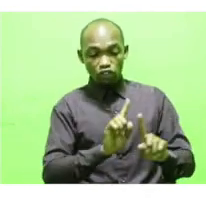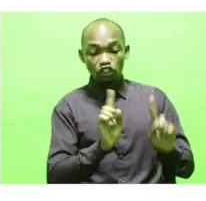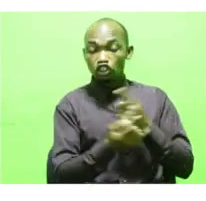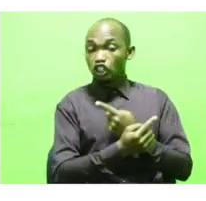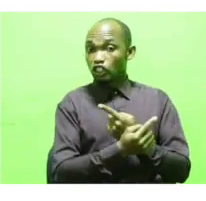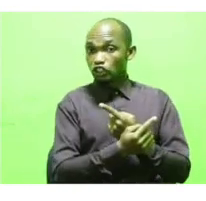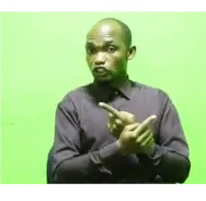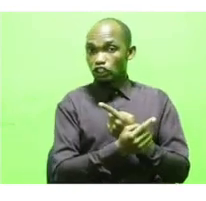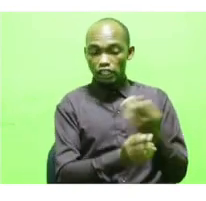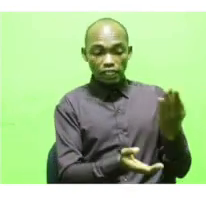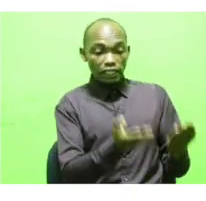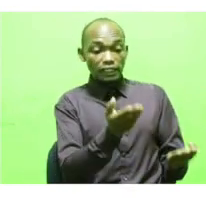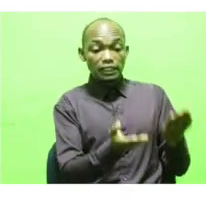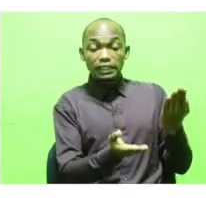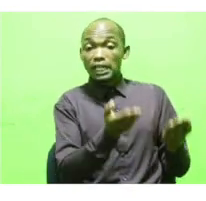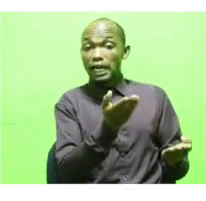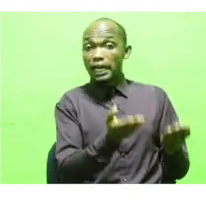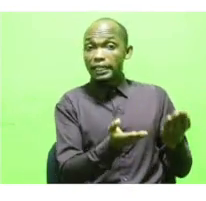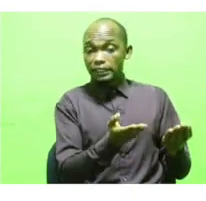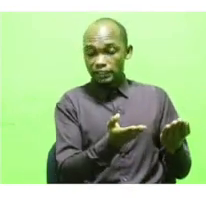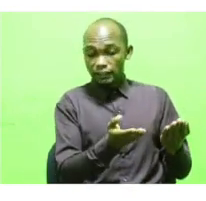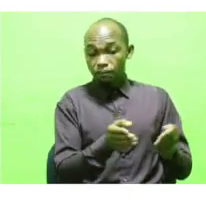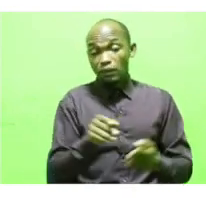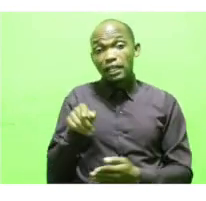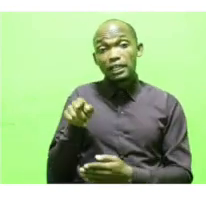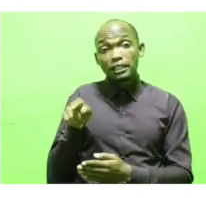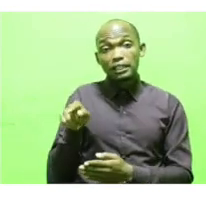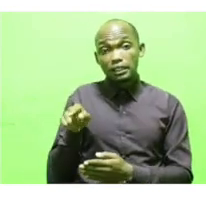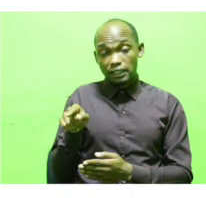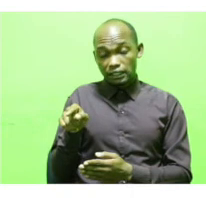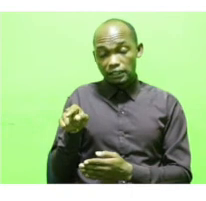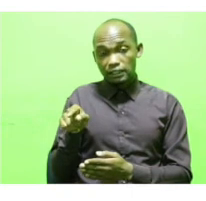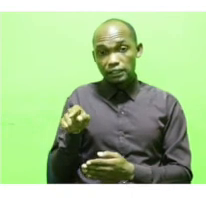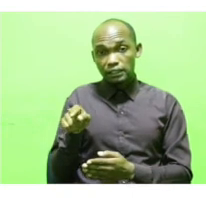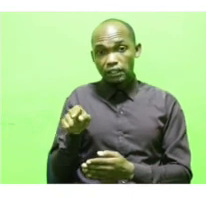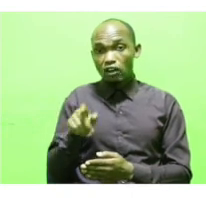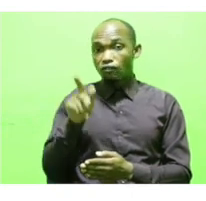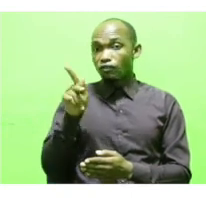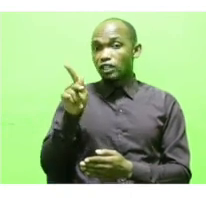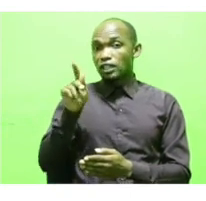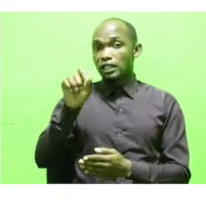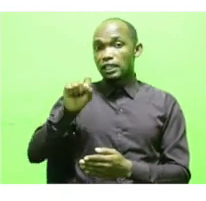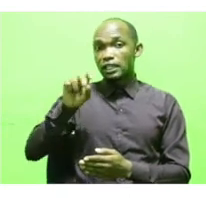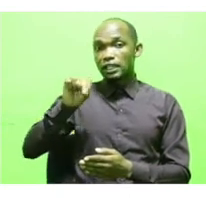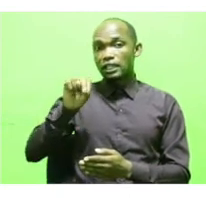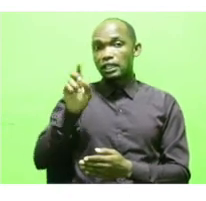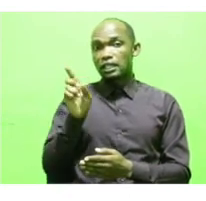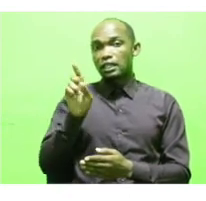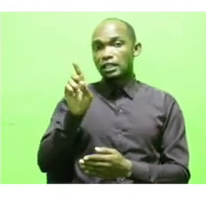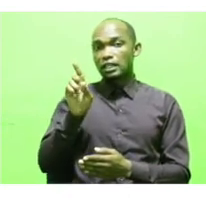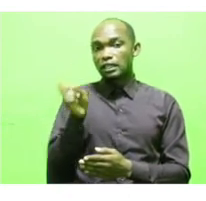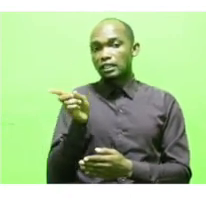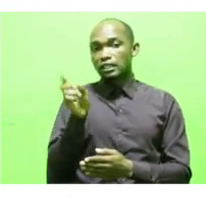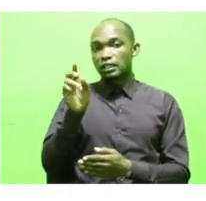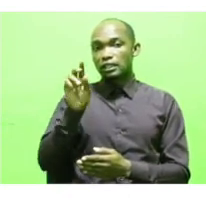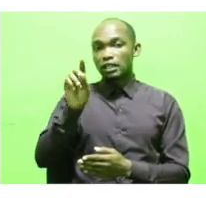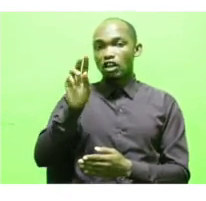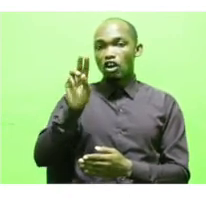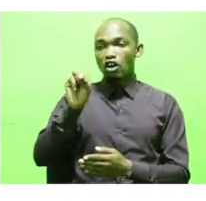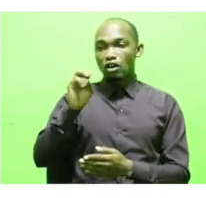in size. This type of growth occurs in members of the kingdom Animalia.